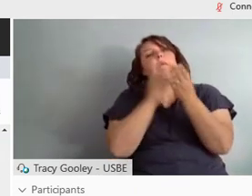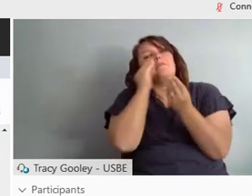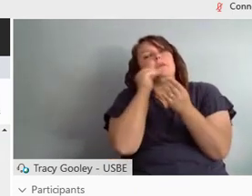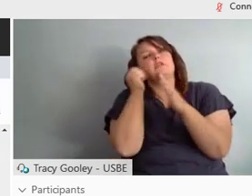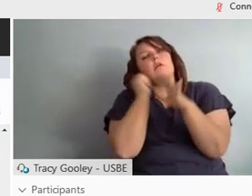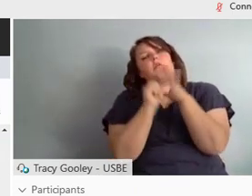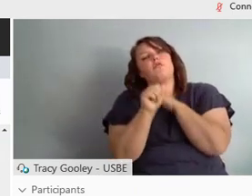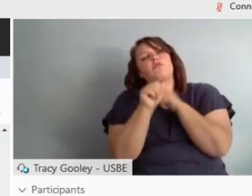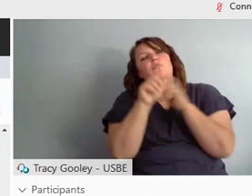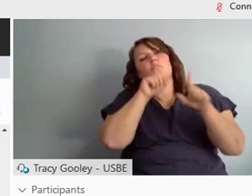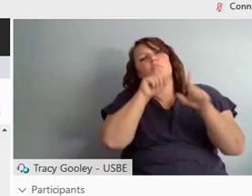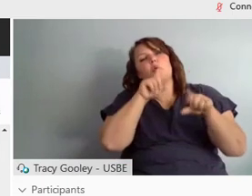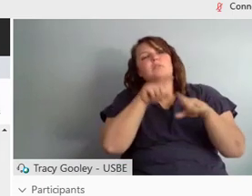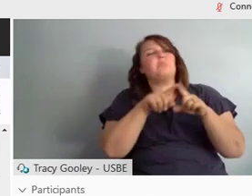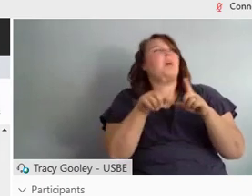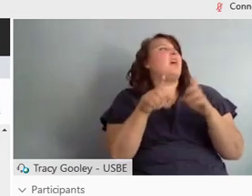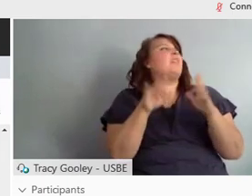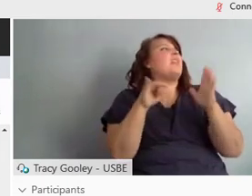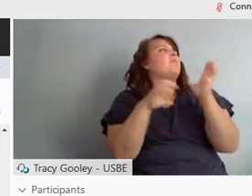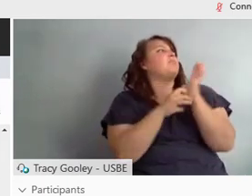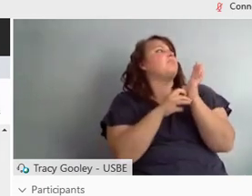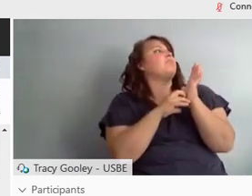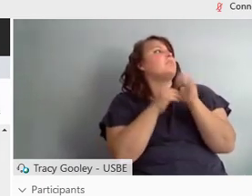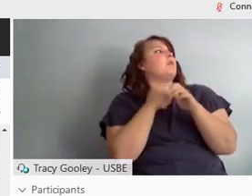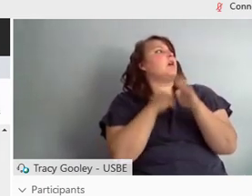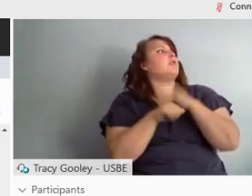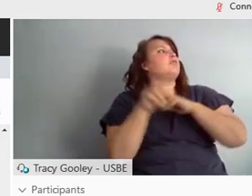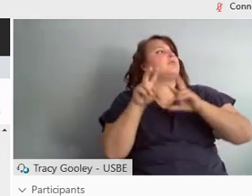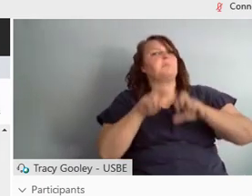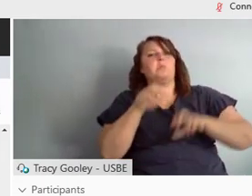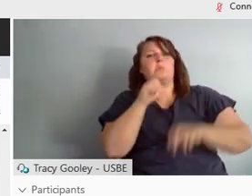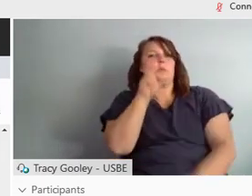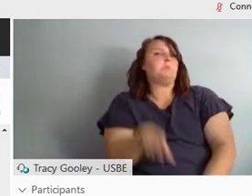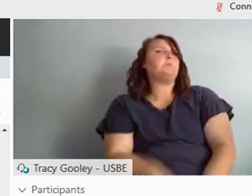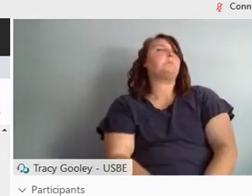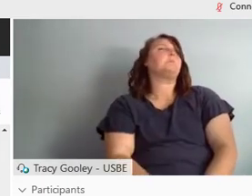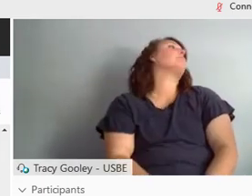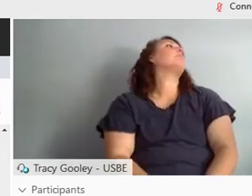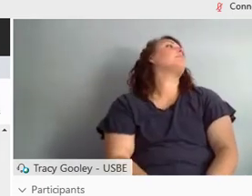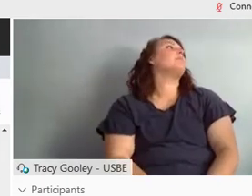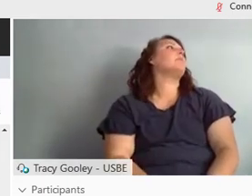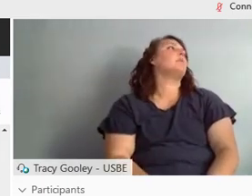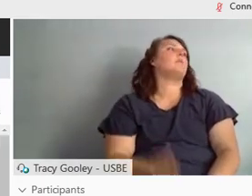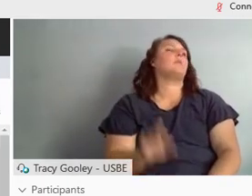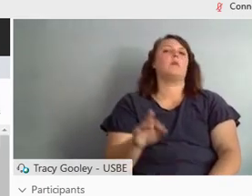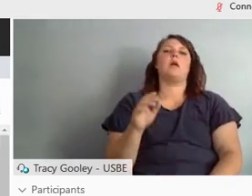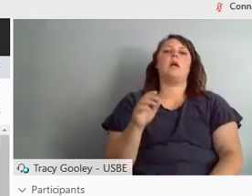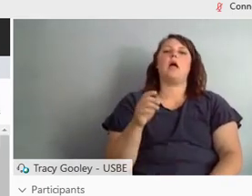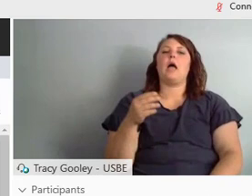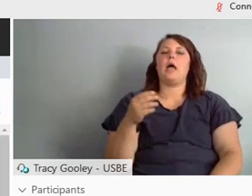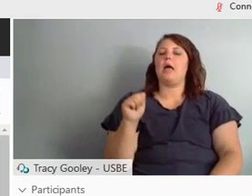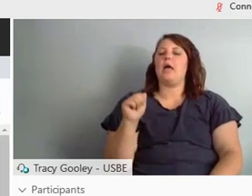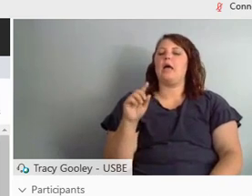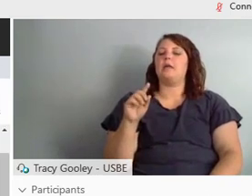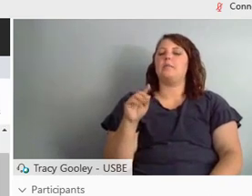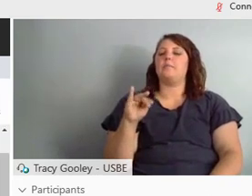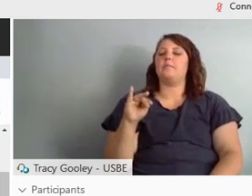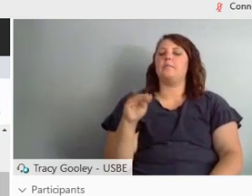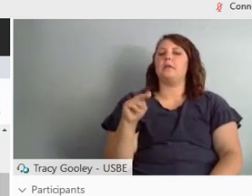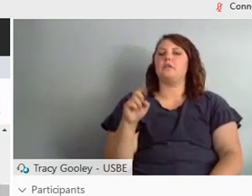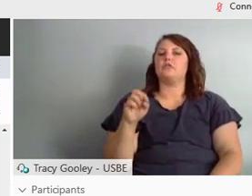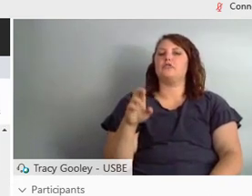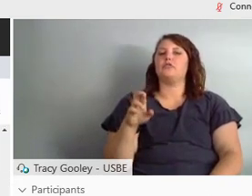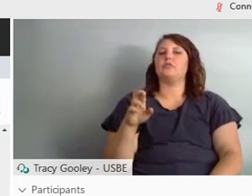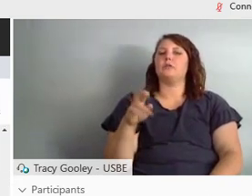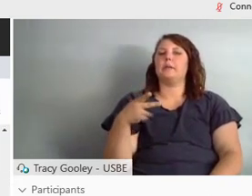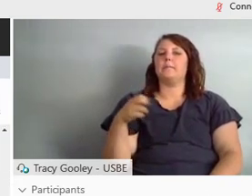reports, and then you most likely will not see the section down here under assessments. So you're going to click on Administer PEEP,